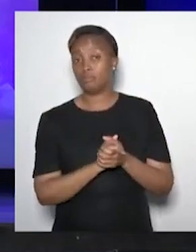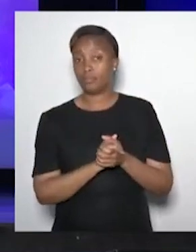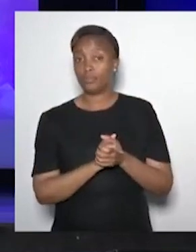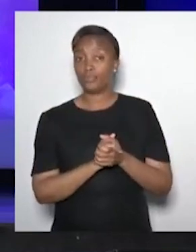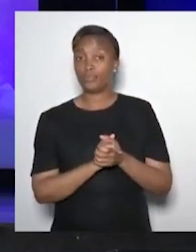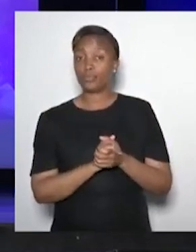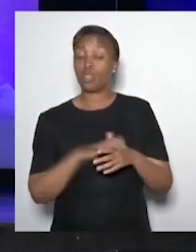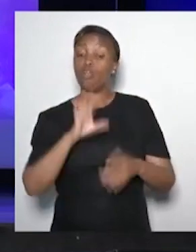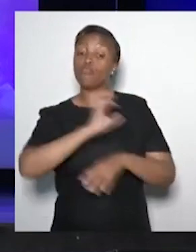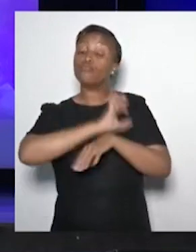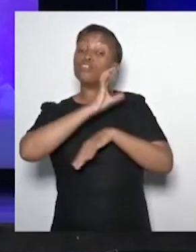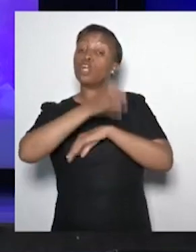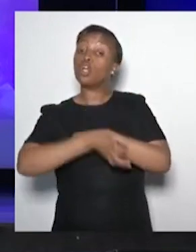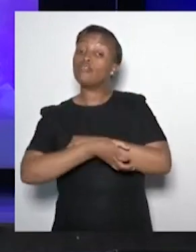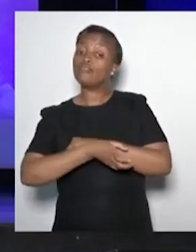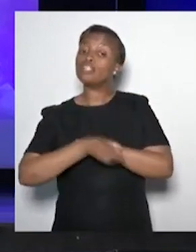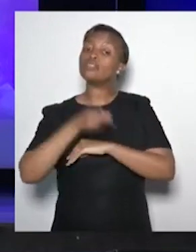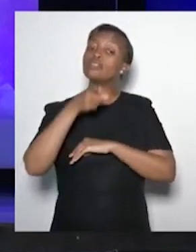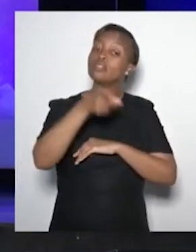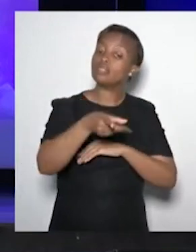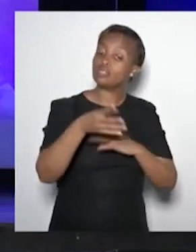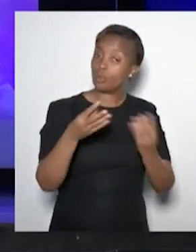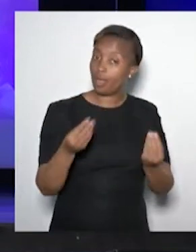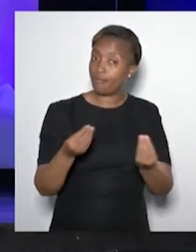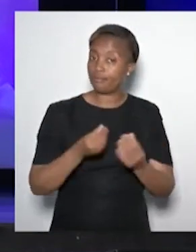of this conference.